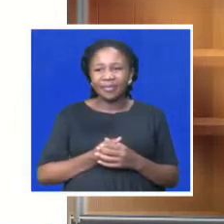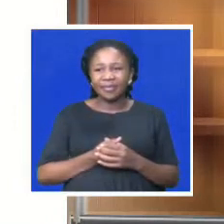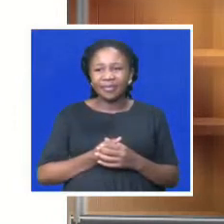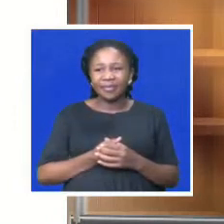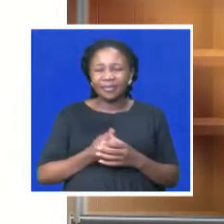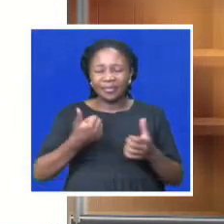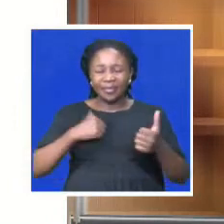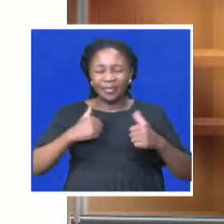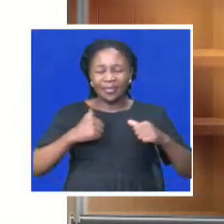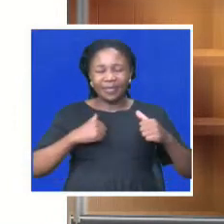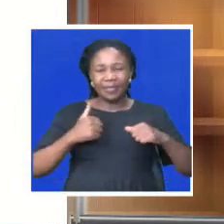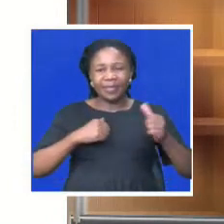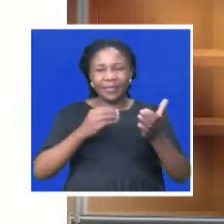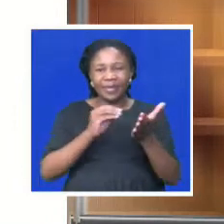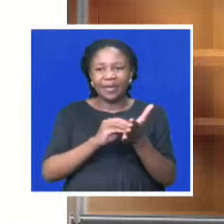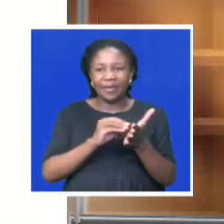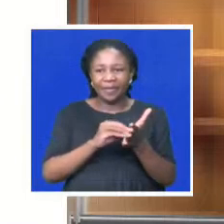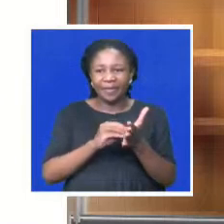there.